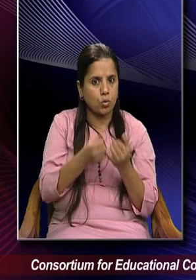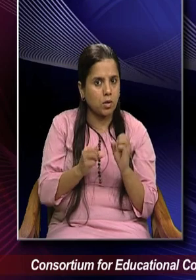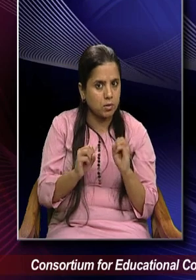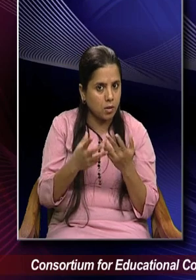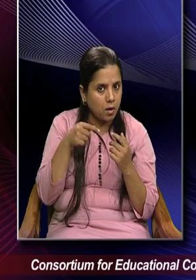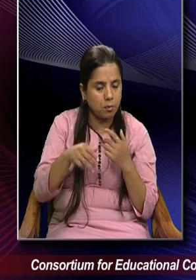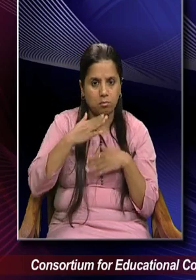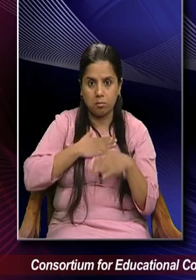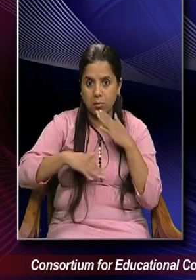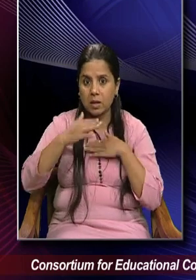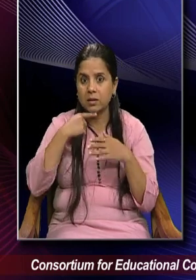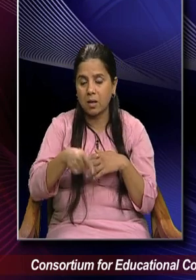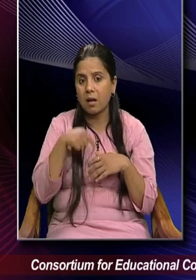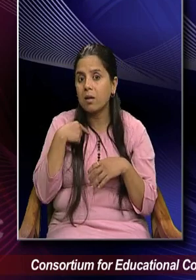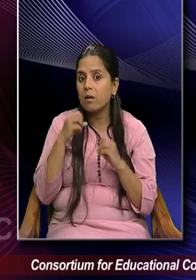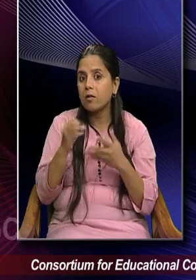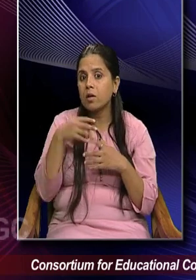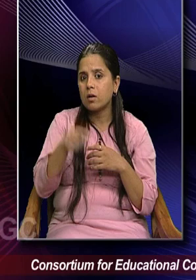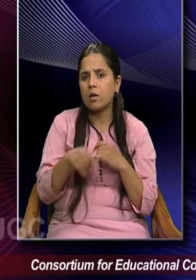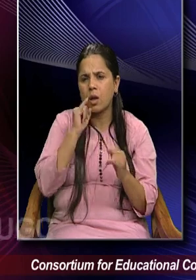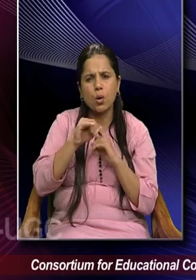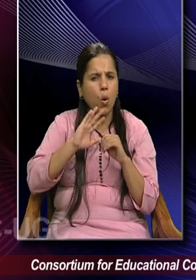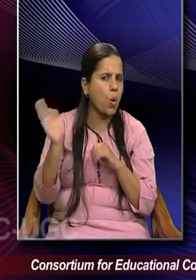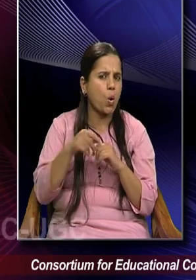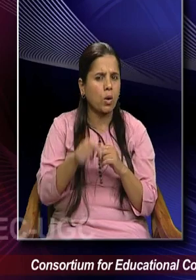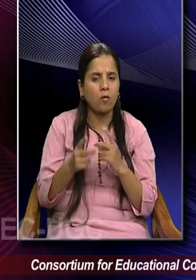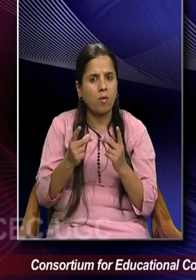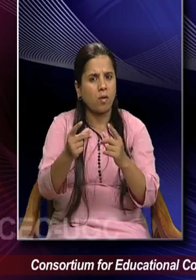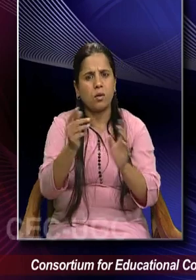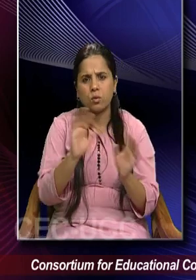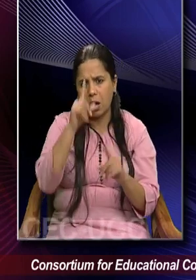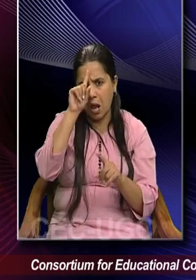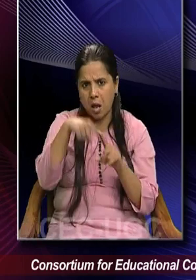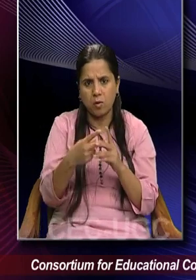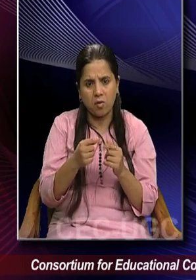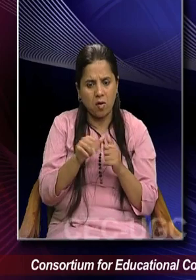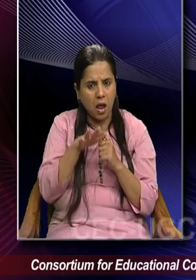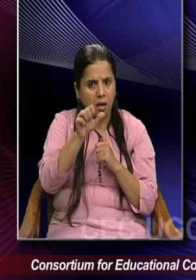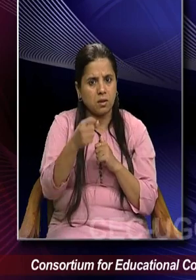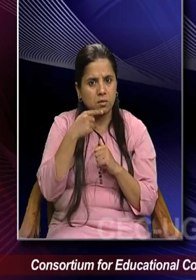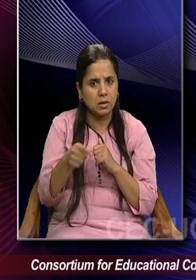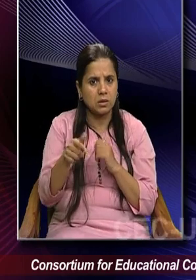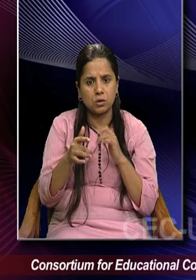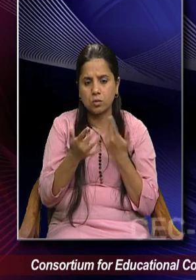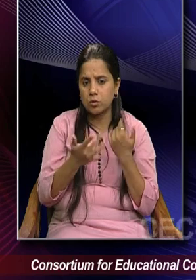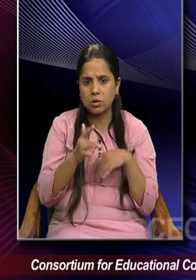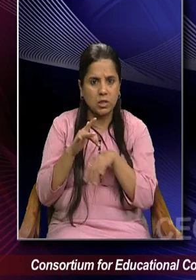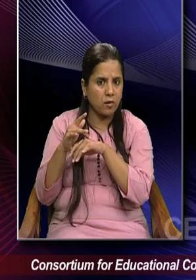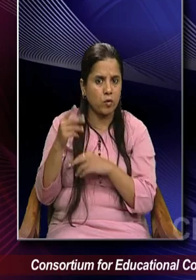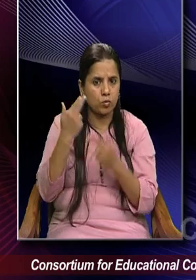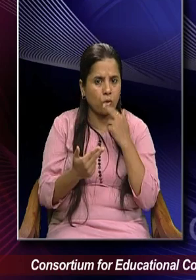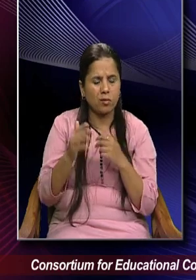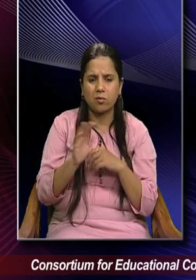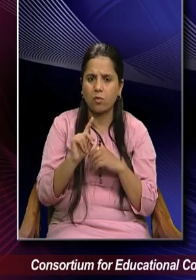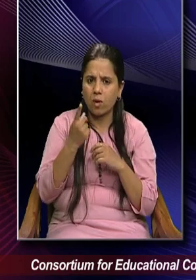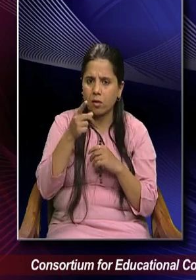time. Don't rush interviews or expert immediate access to sensitive stories. First of all,